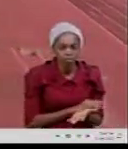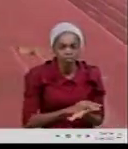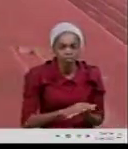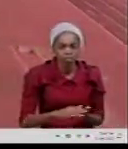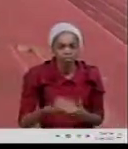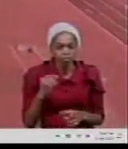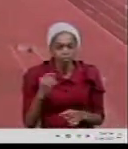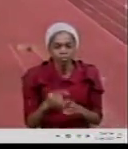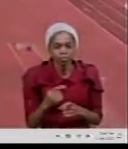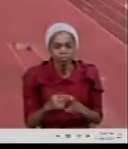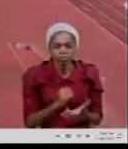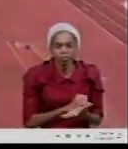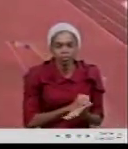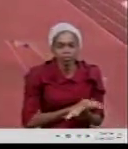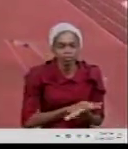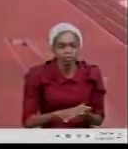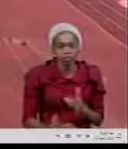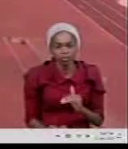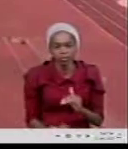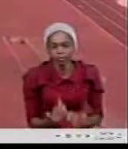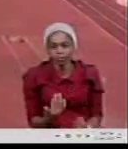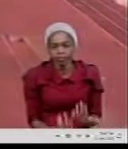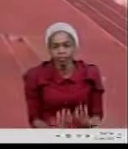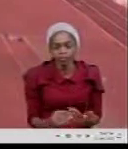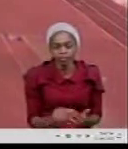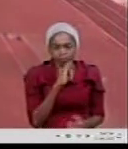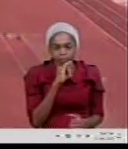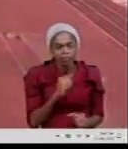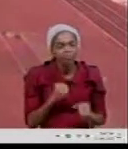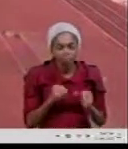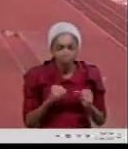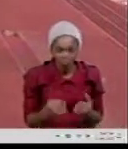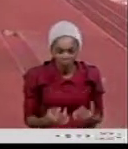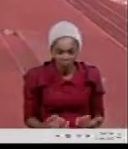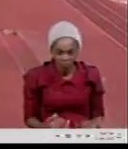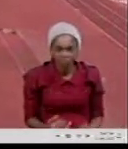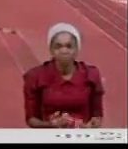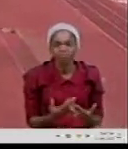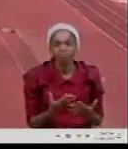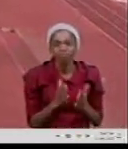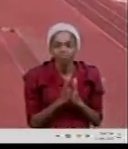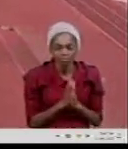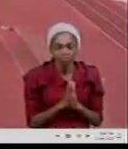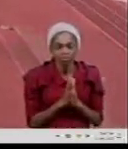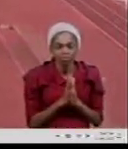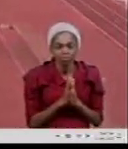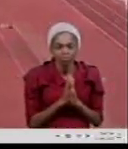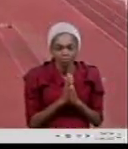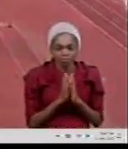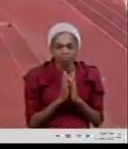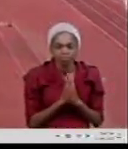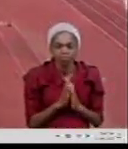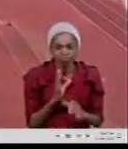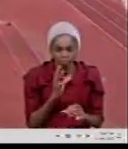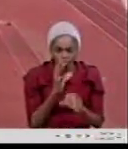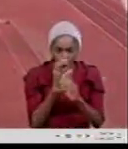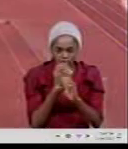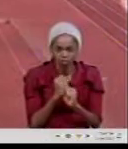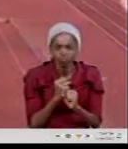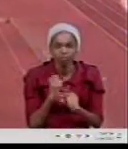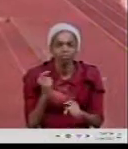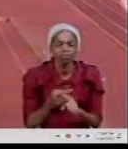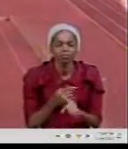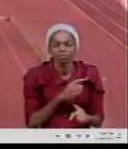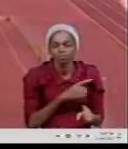been saved, you are not yet sanctified. Get sanctified now. So you have the genuine